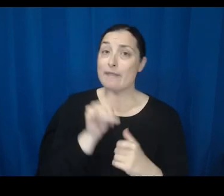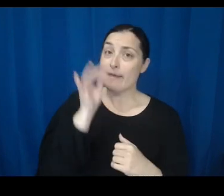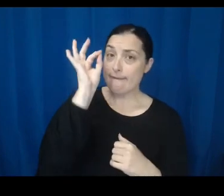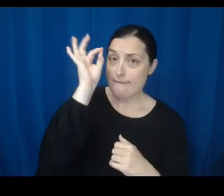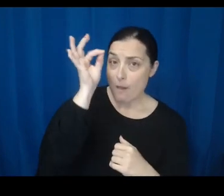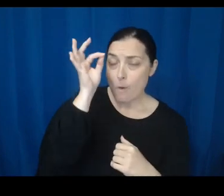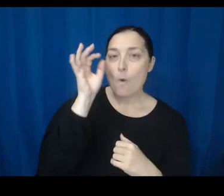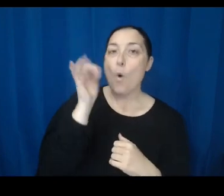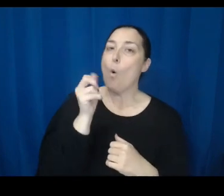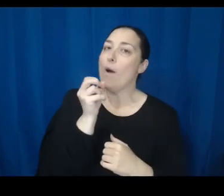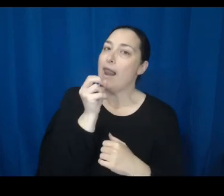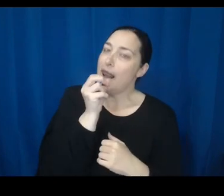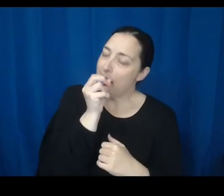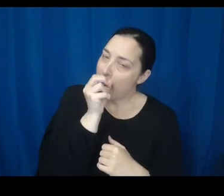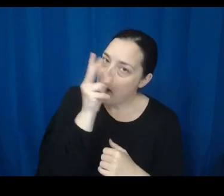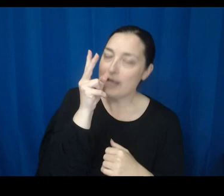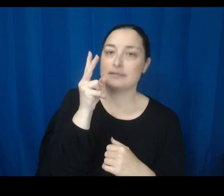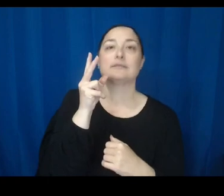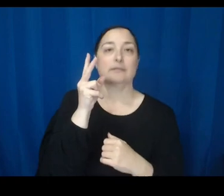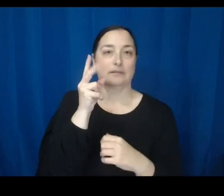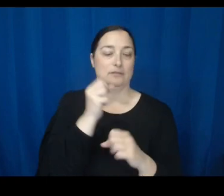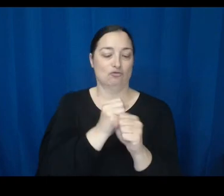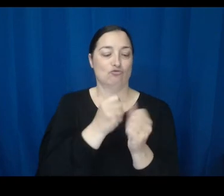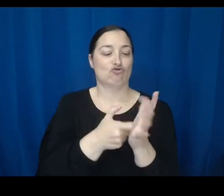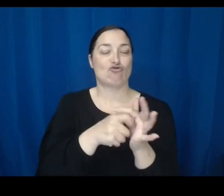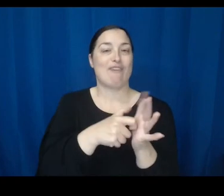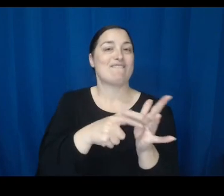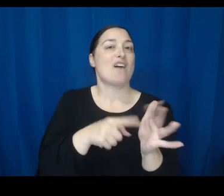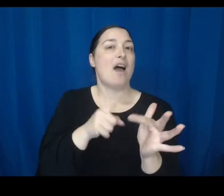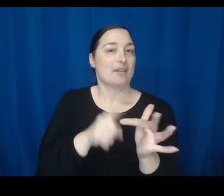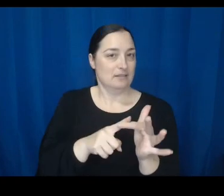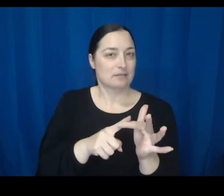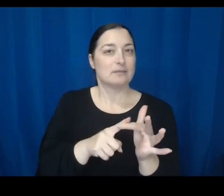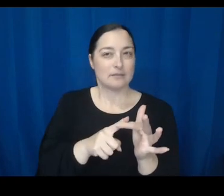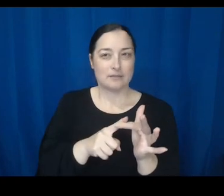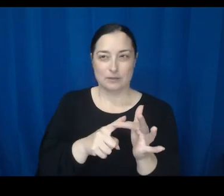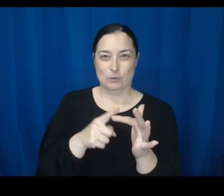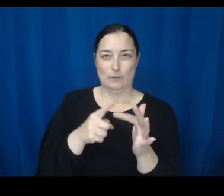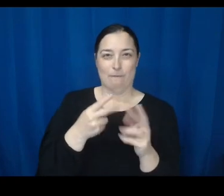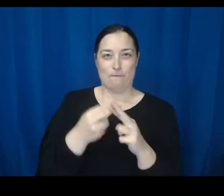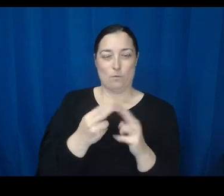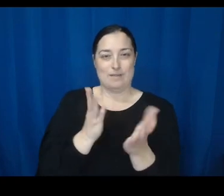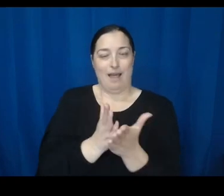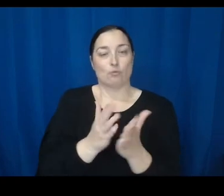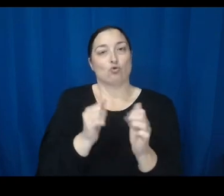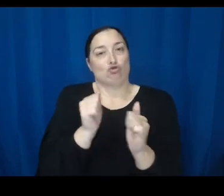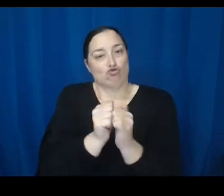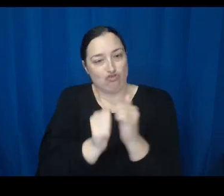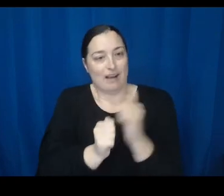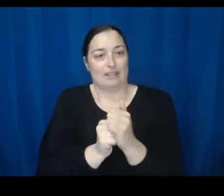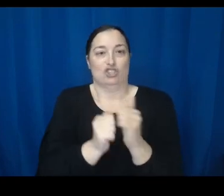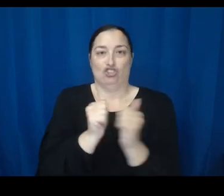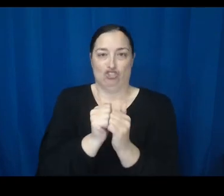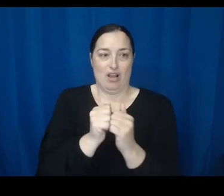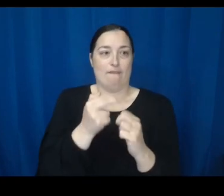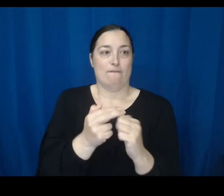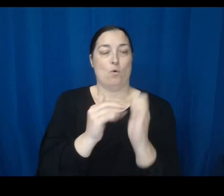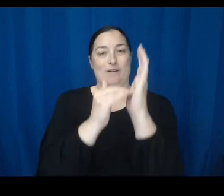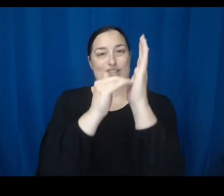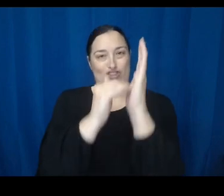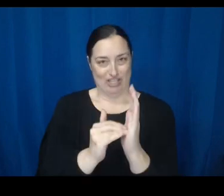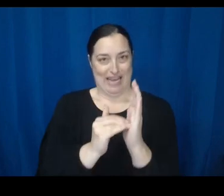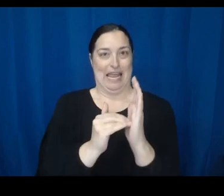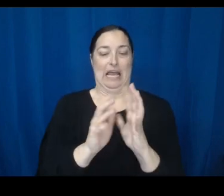really, really light graphite pencil to get a little bit of the structure of how that geometric chair works together with